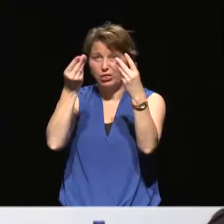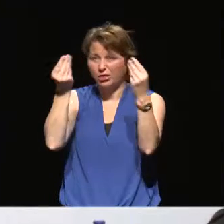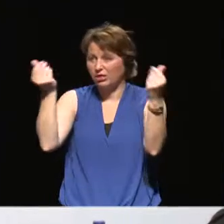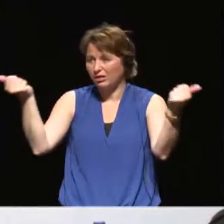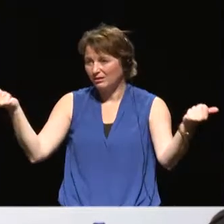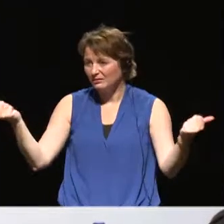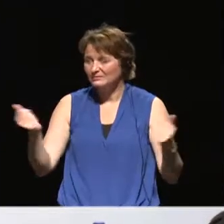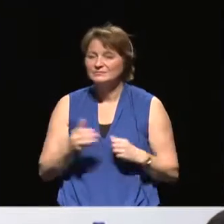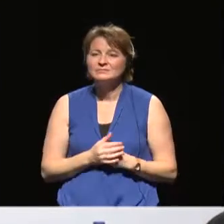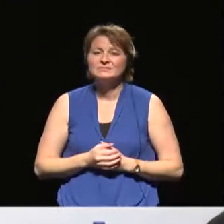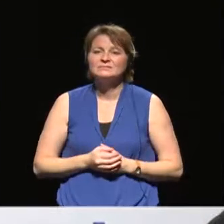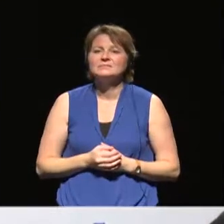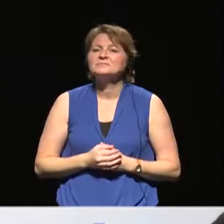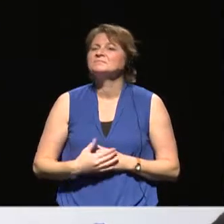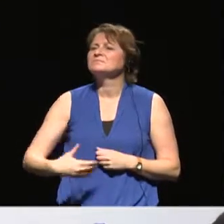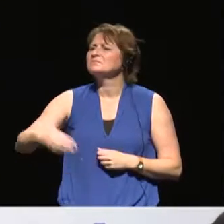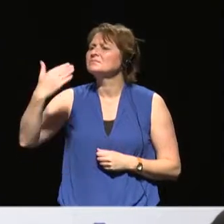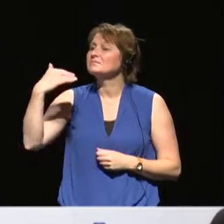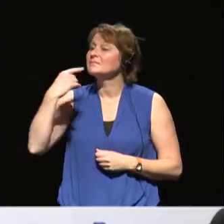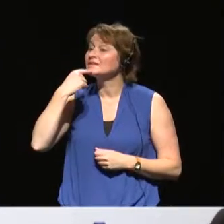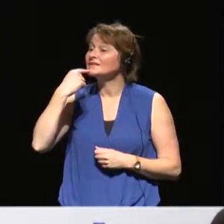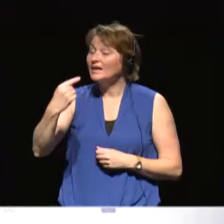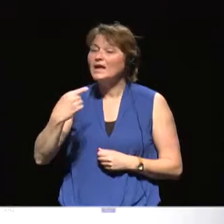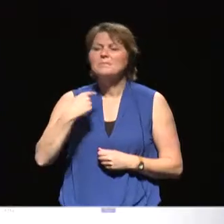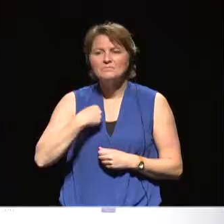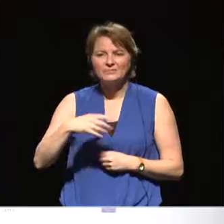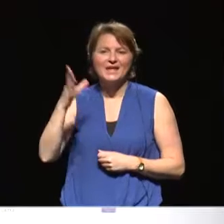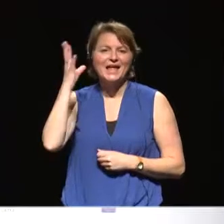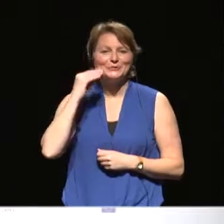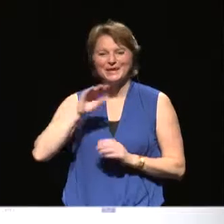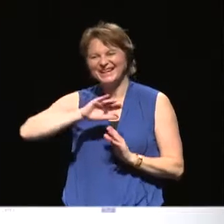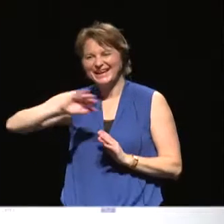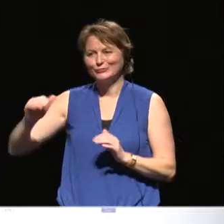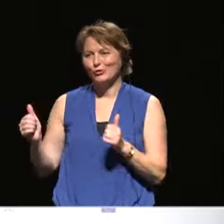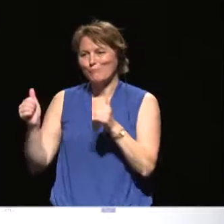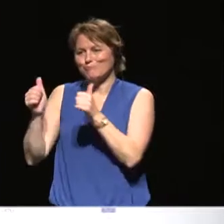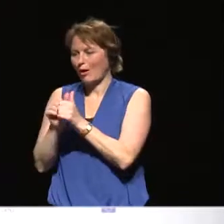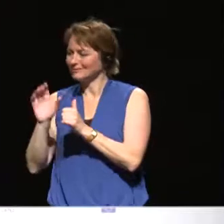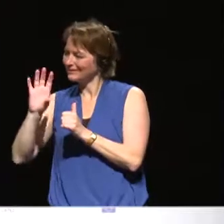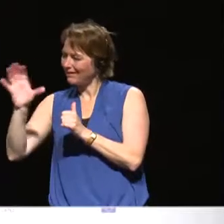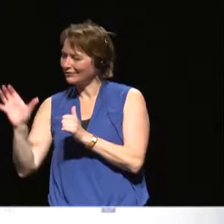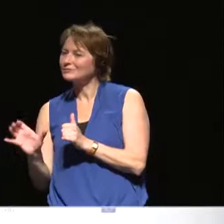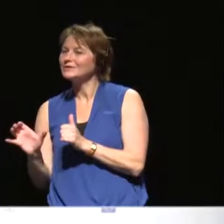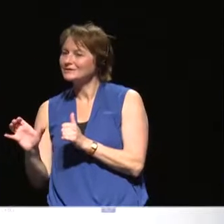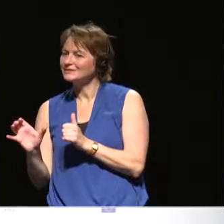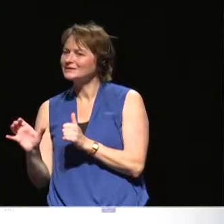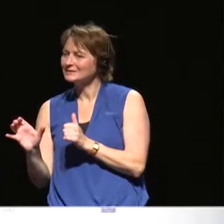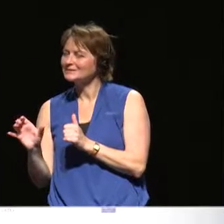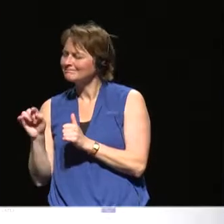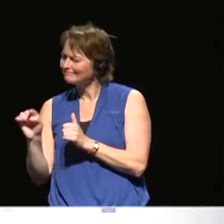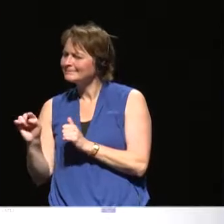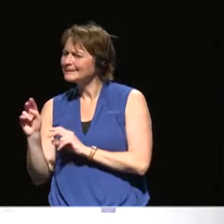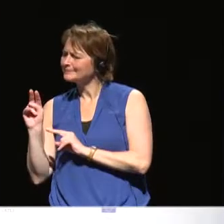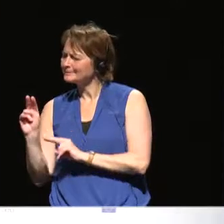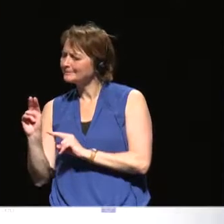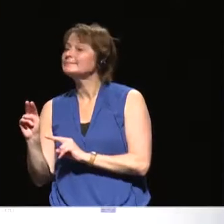to something what I mentioned at the beginning, namely the experience of the Eastern Partnership countries, where we